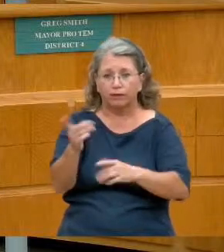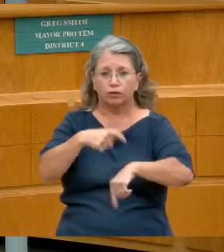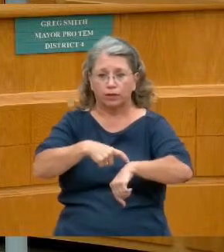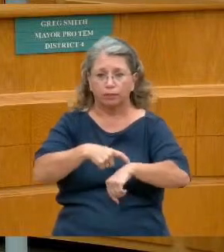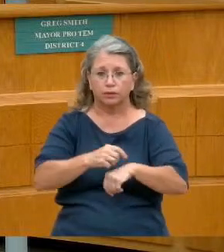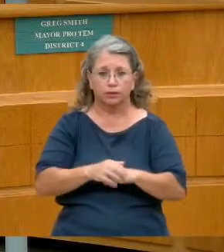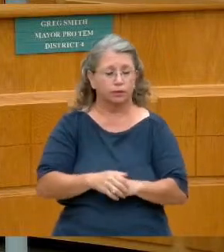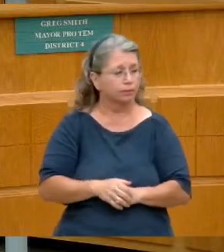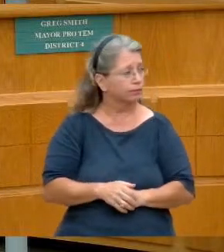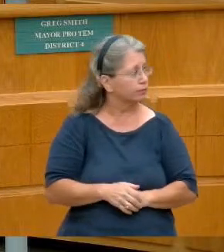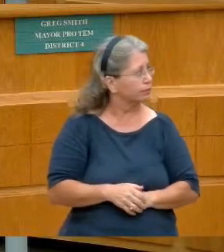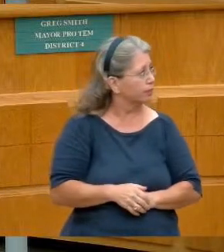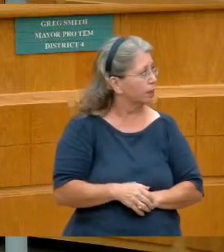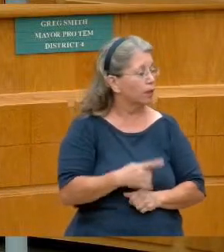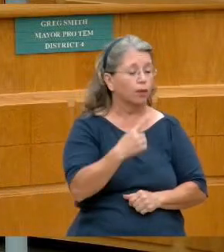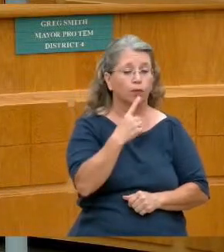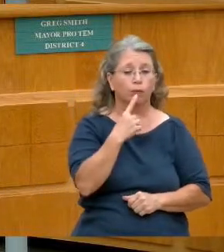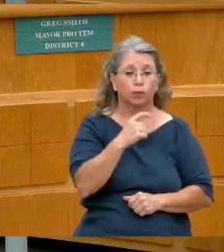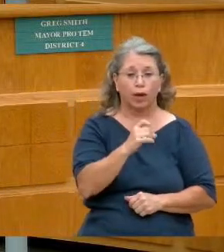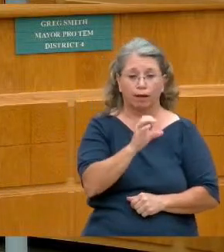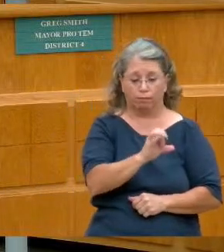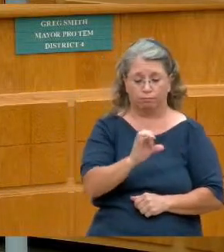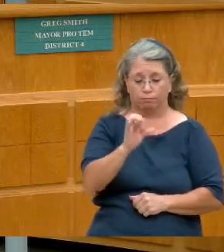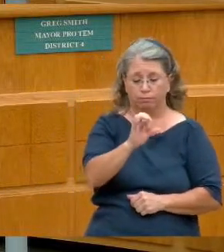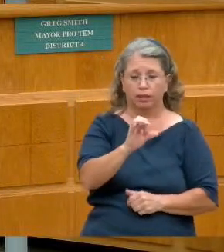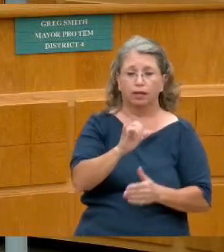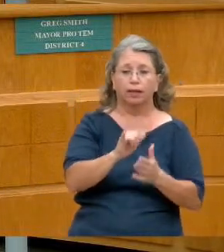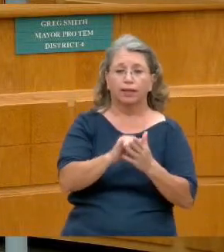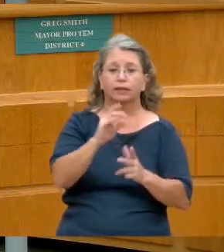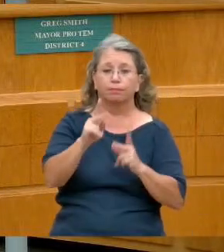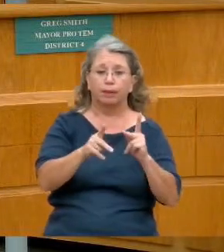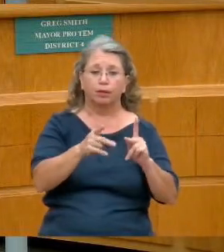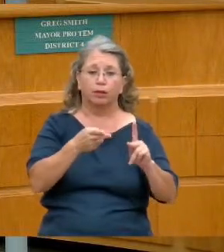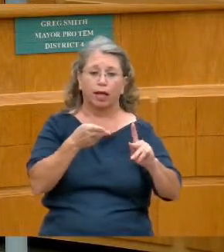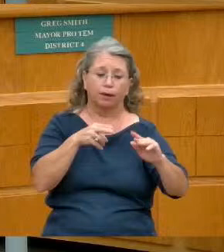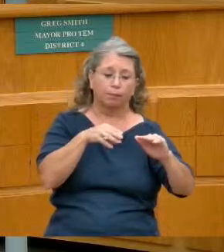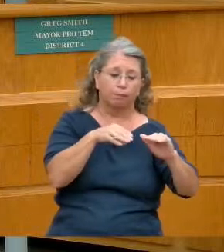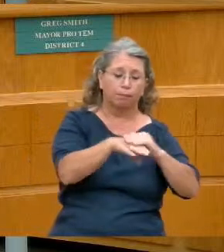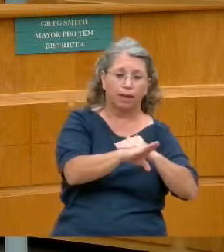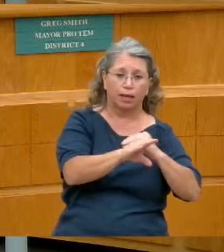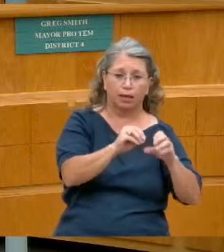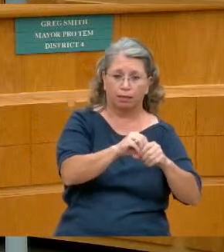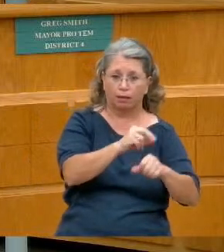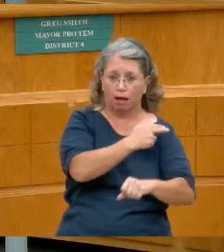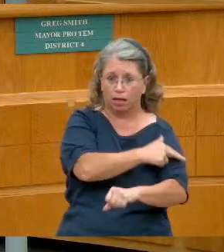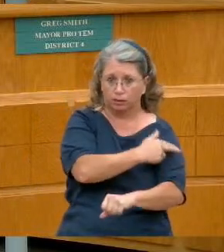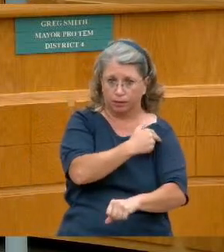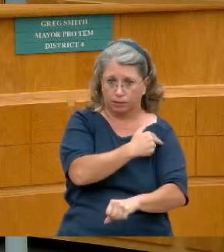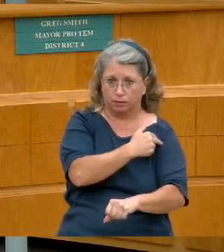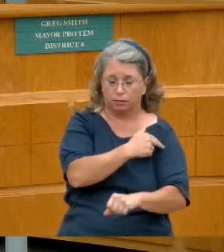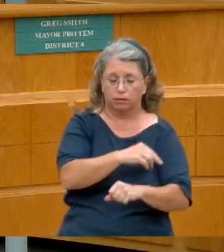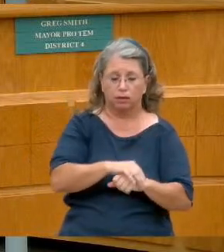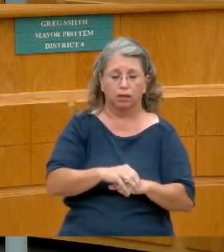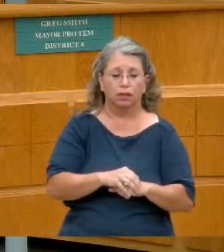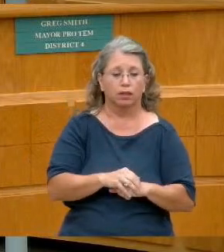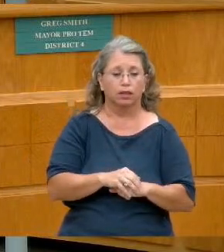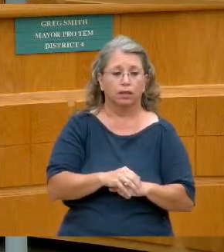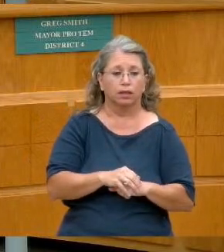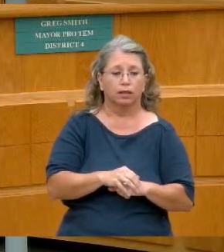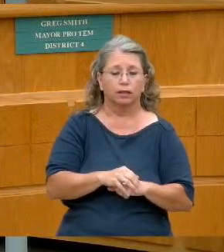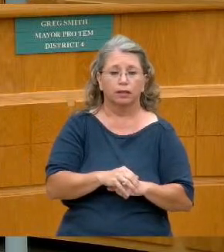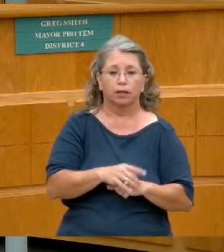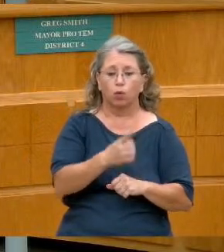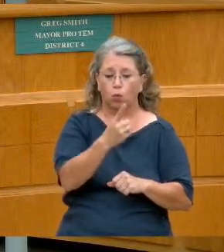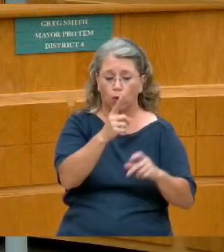hospitalizations due to COVID-19, people that are admitted into the hospital. And it's not just, it's the same way.